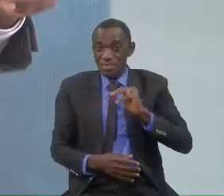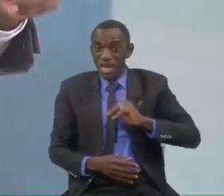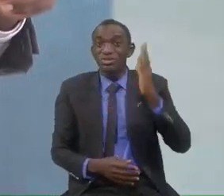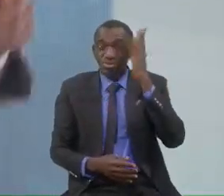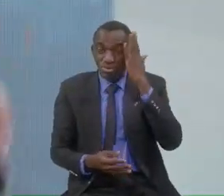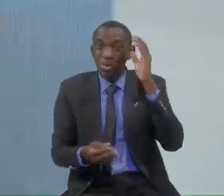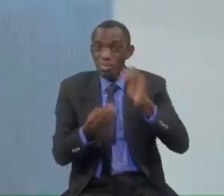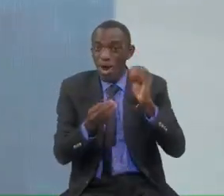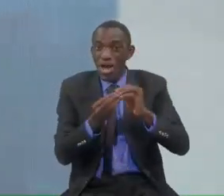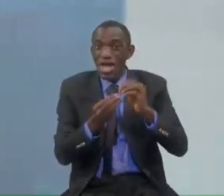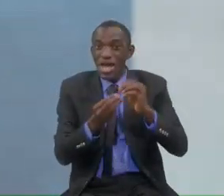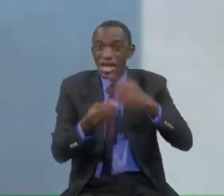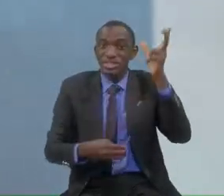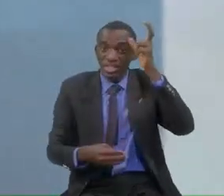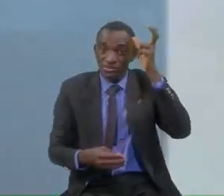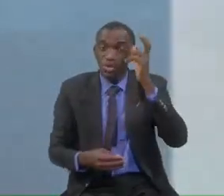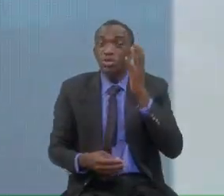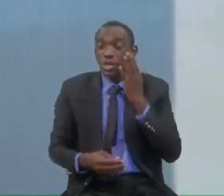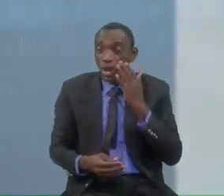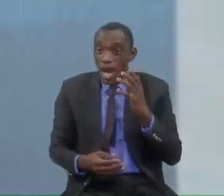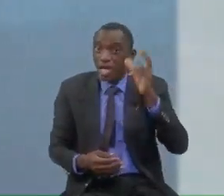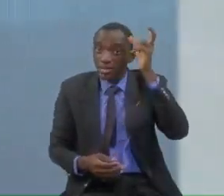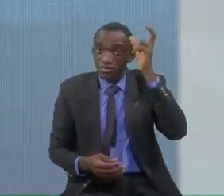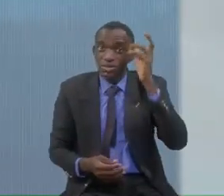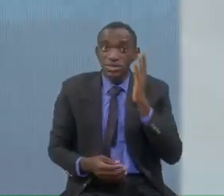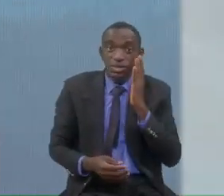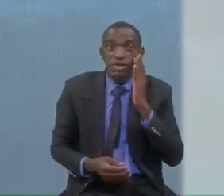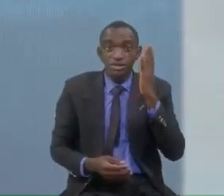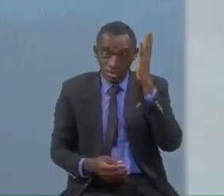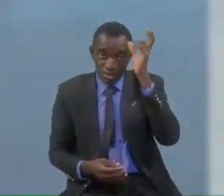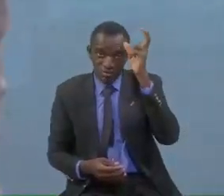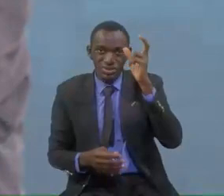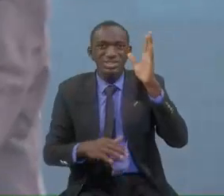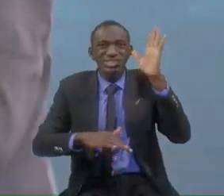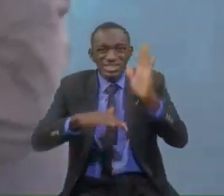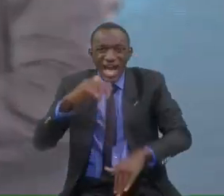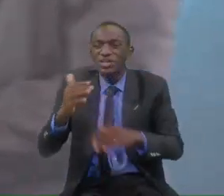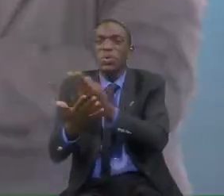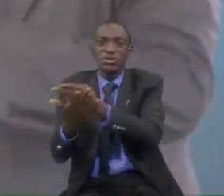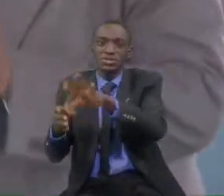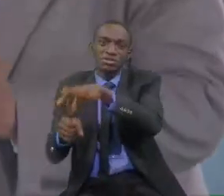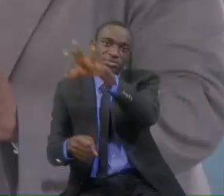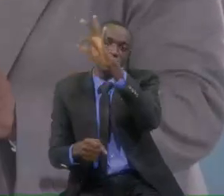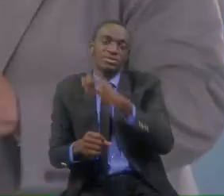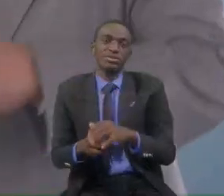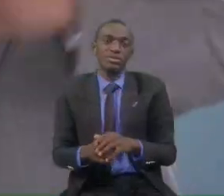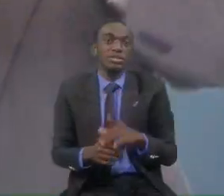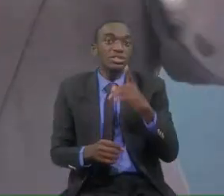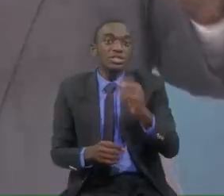evil spirit than the Holy Spirit. The deliverance minister talks